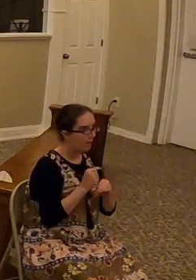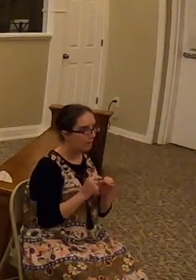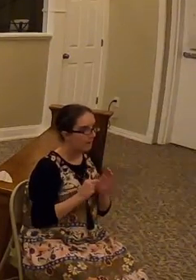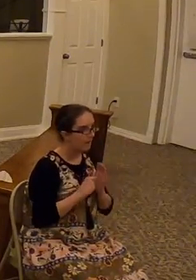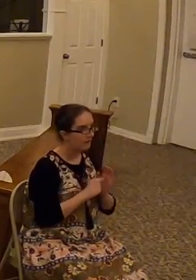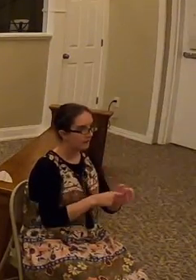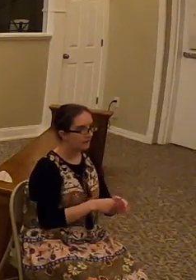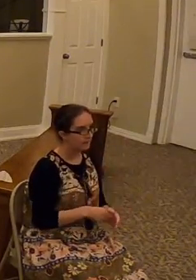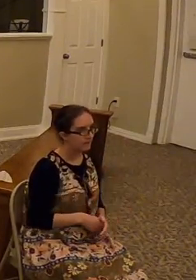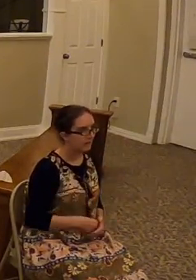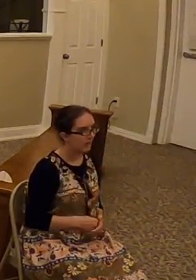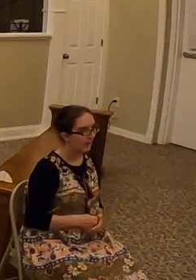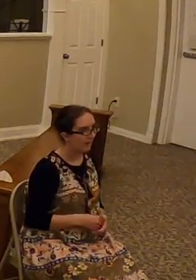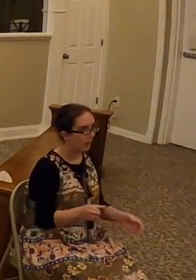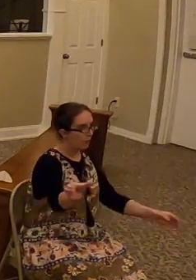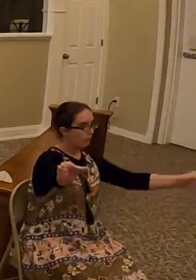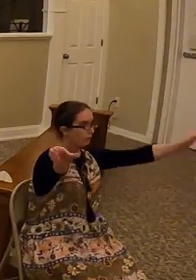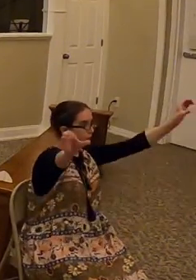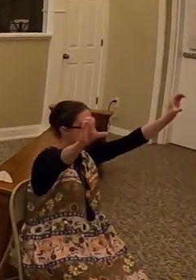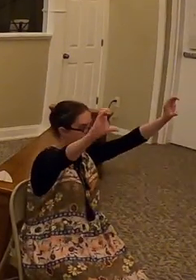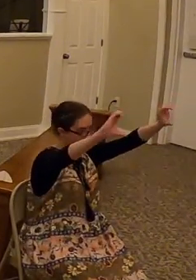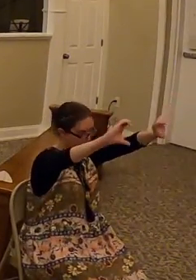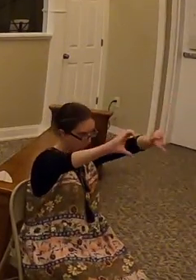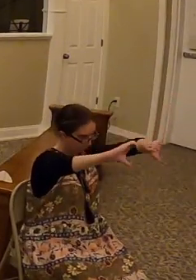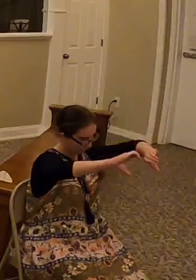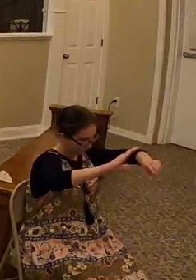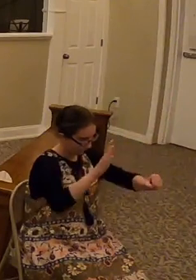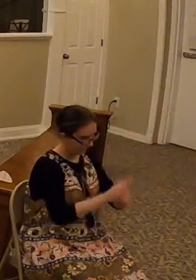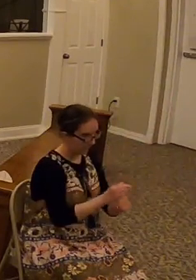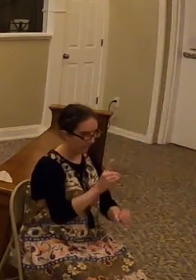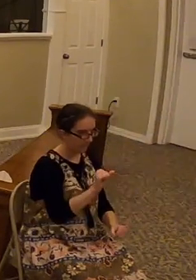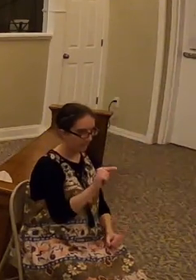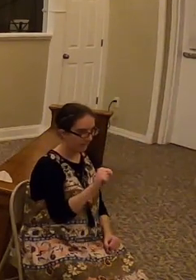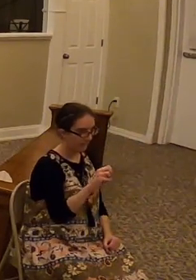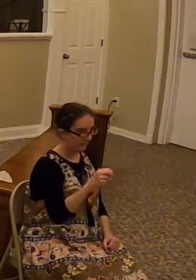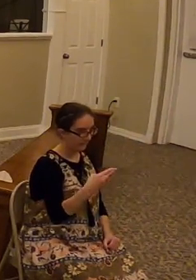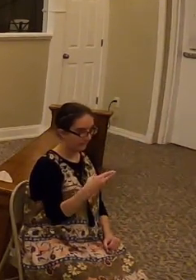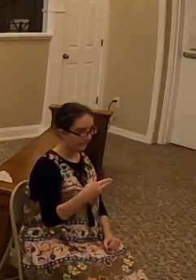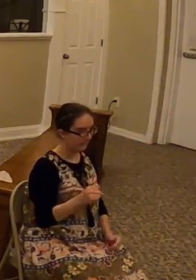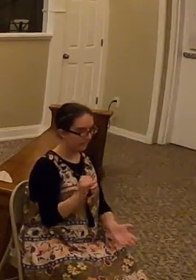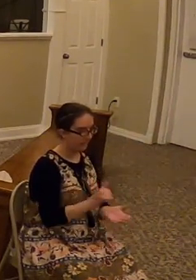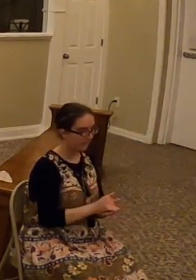showboat. He pours all that water on there. It fills the ditch up.